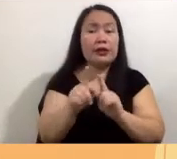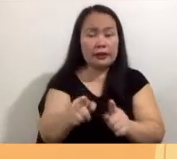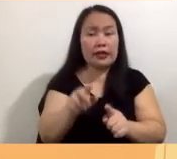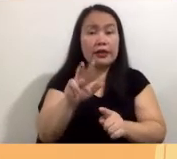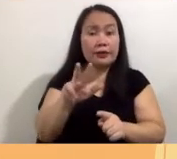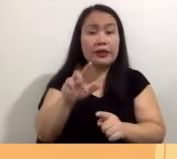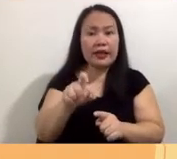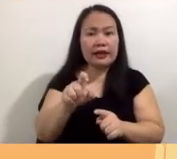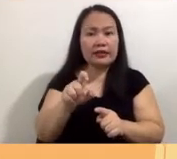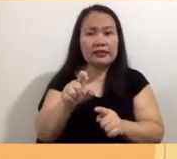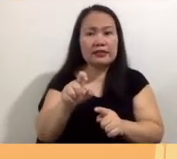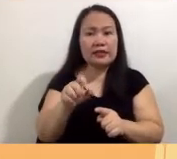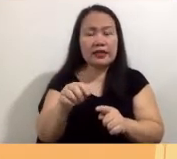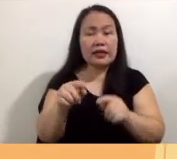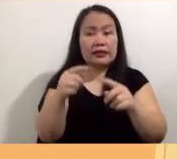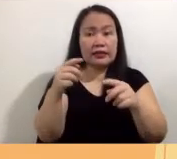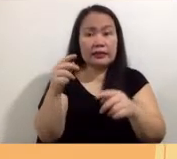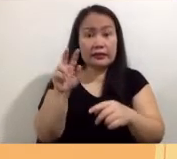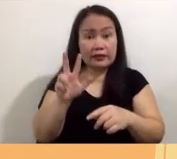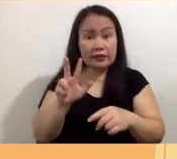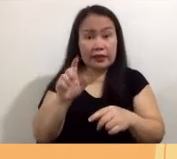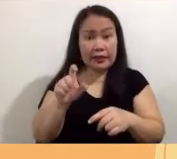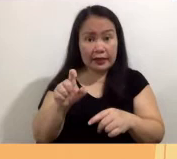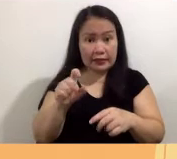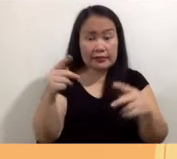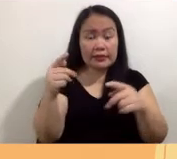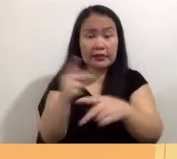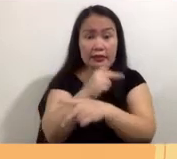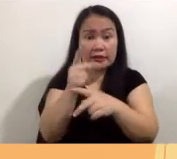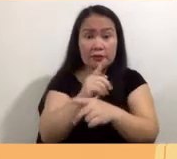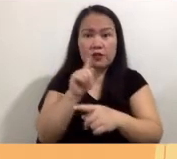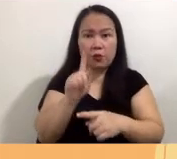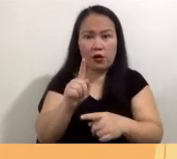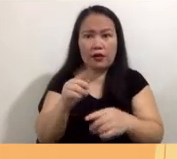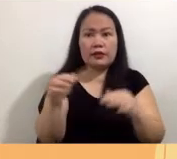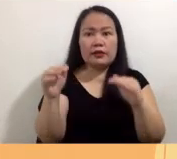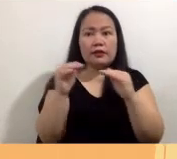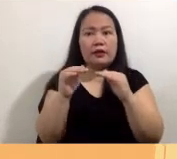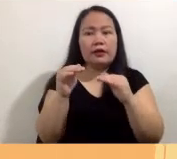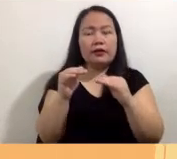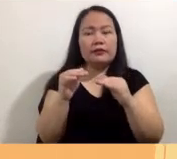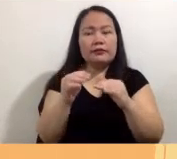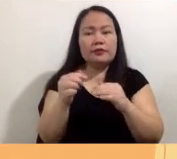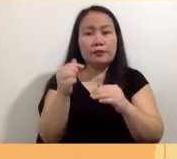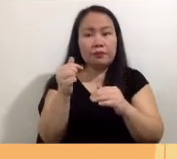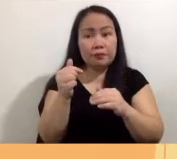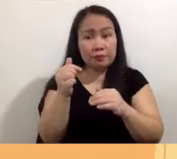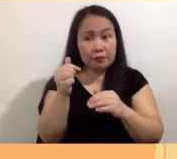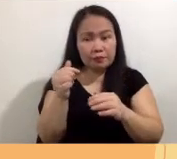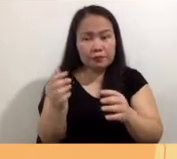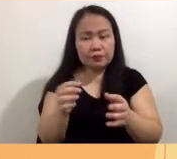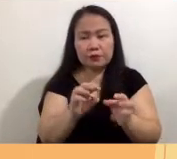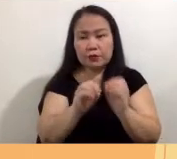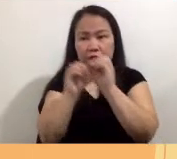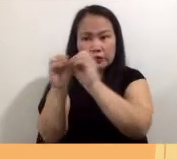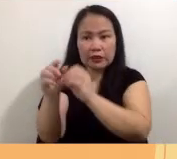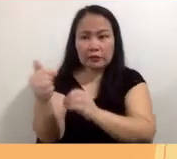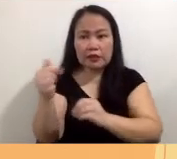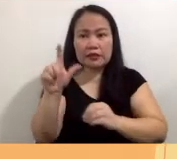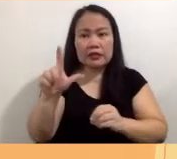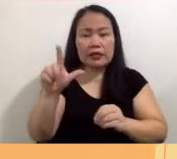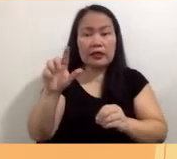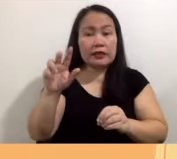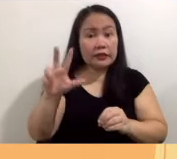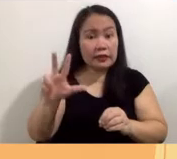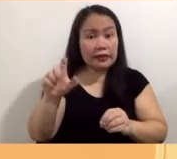So, 3x naman, ita-times natin kay 1. So, that is 3x times 1. Equals, so, the